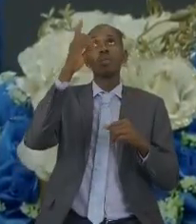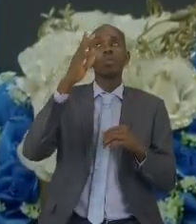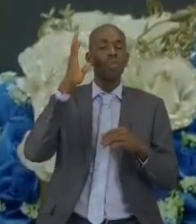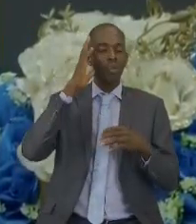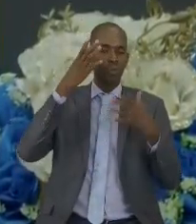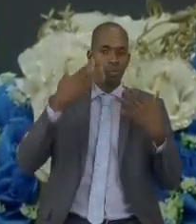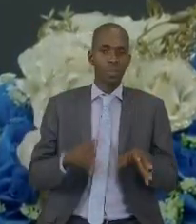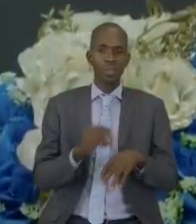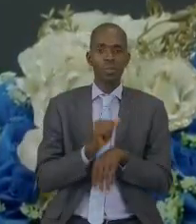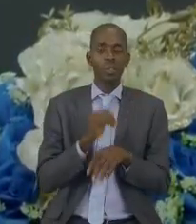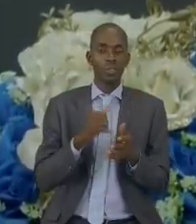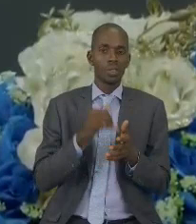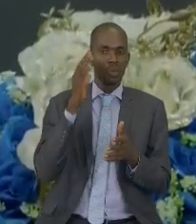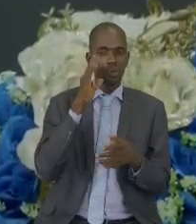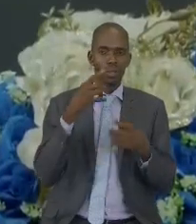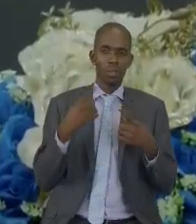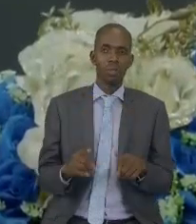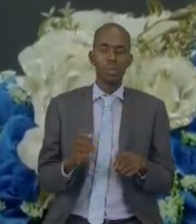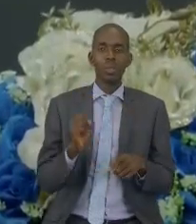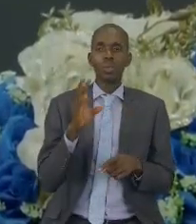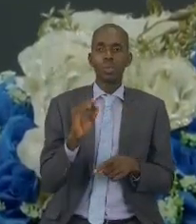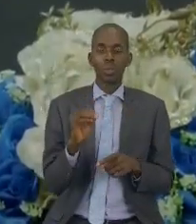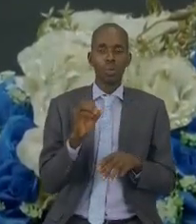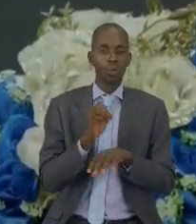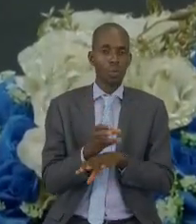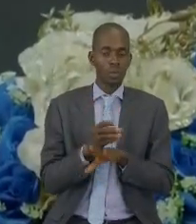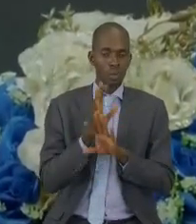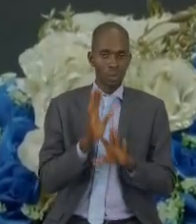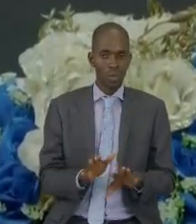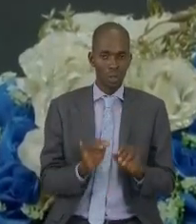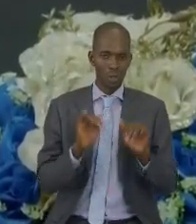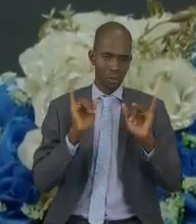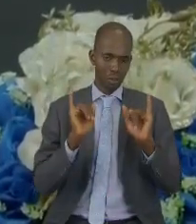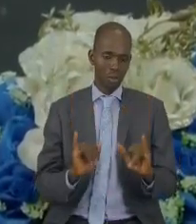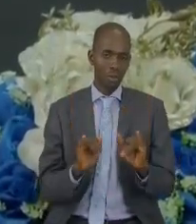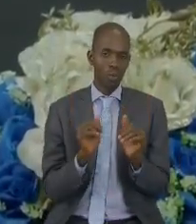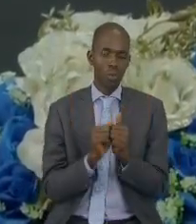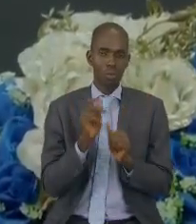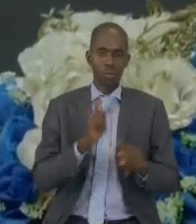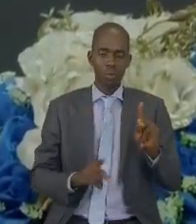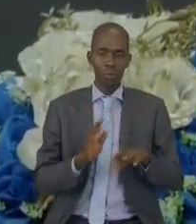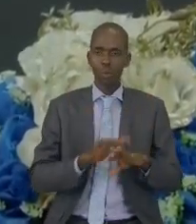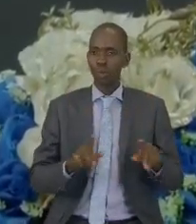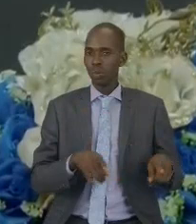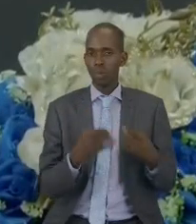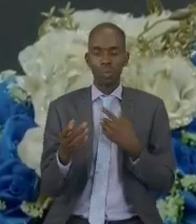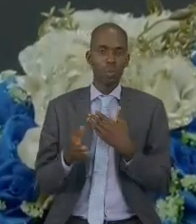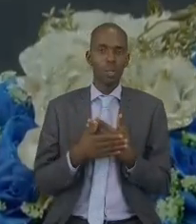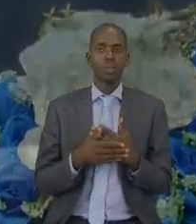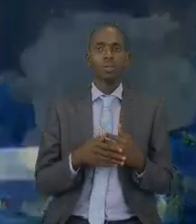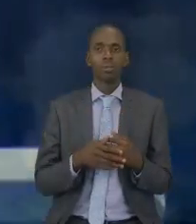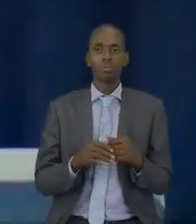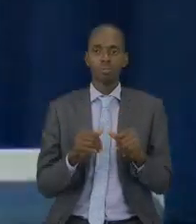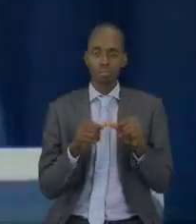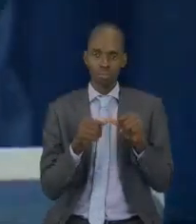It will be done. So remain where you are, don't go away. Remain there.